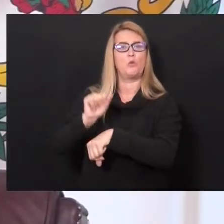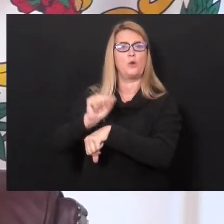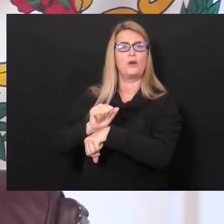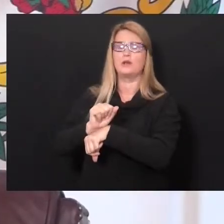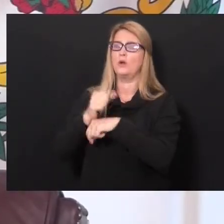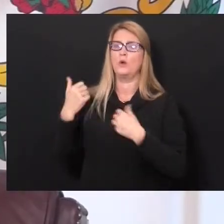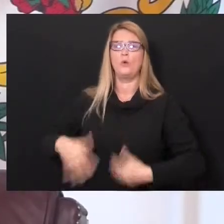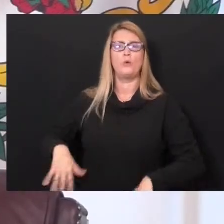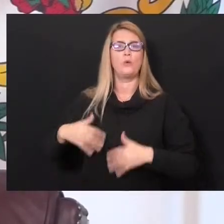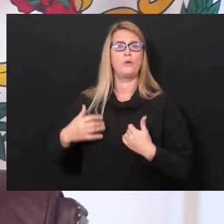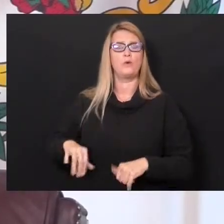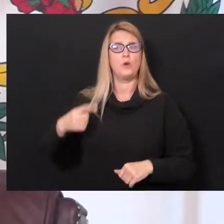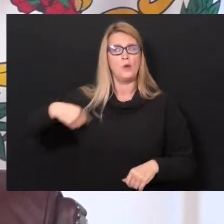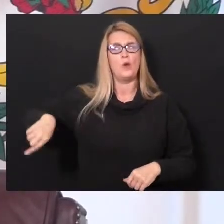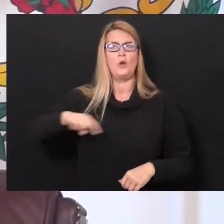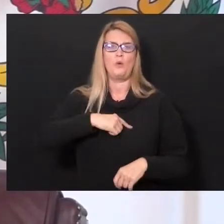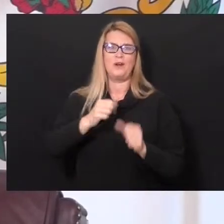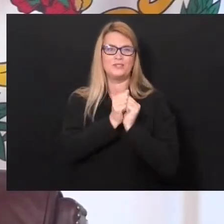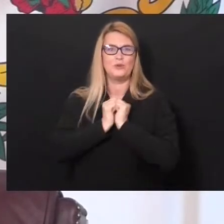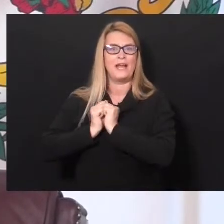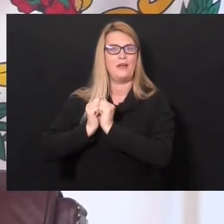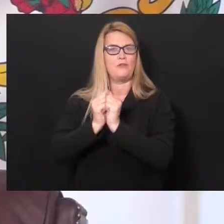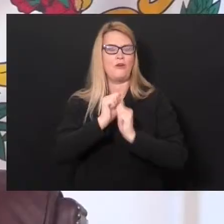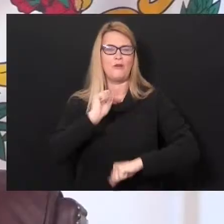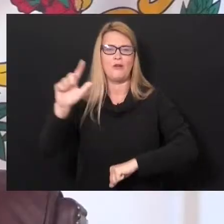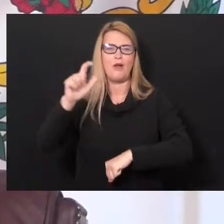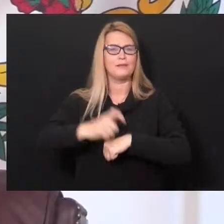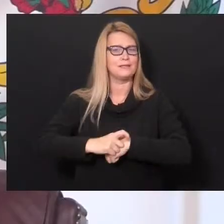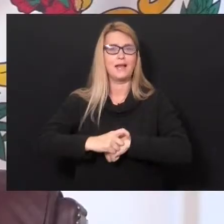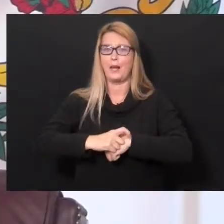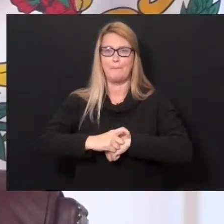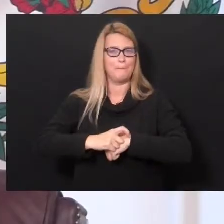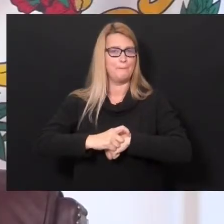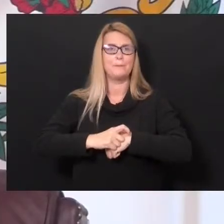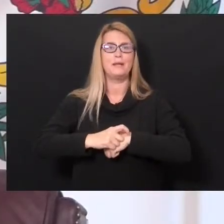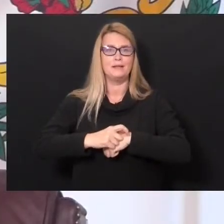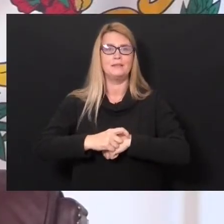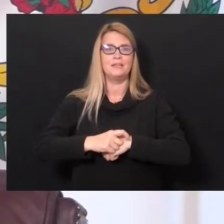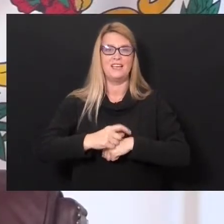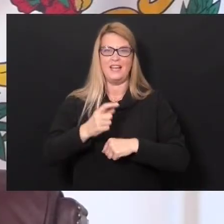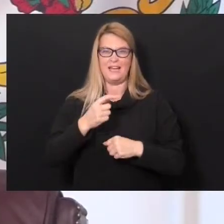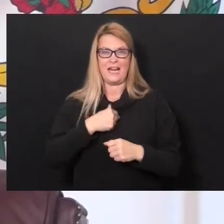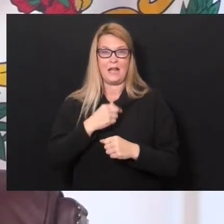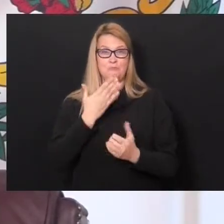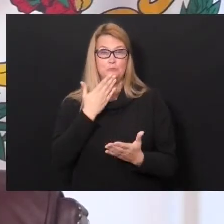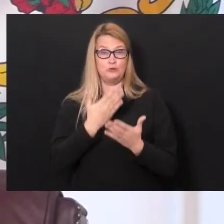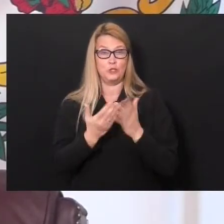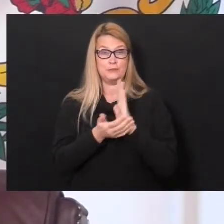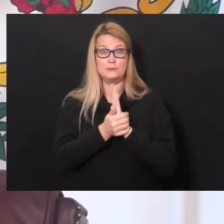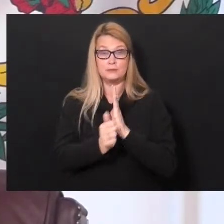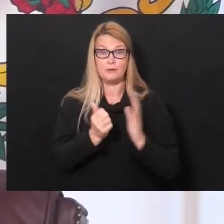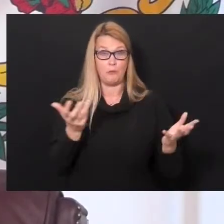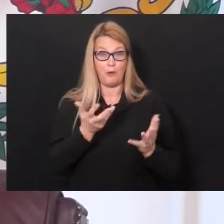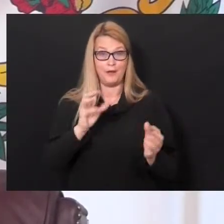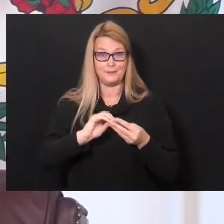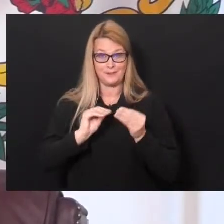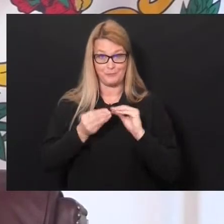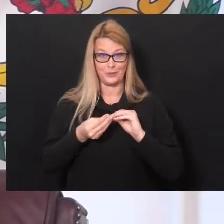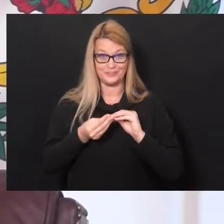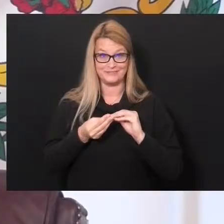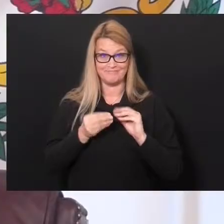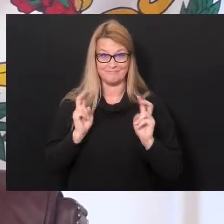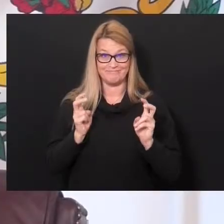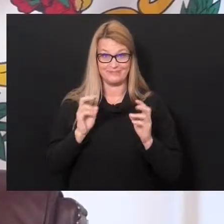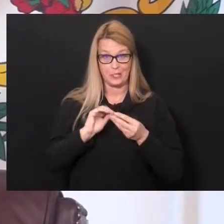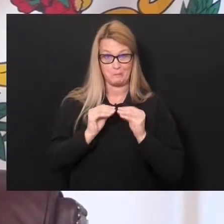I mean, we're together nonstop and everything. And, I love numbers. And so it's good being with the